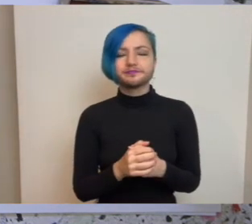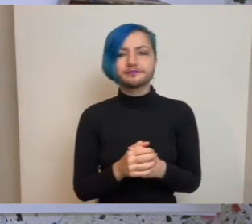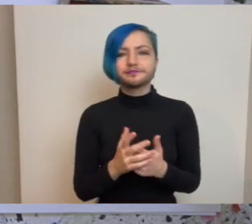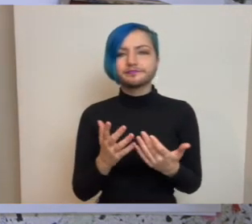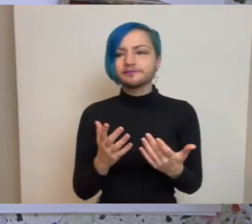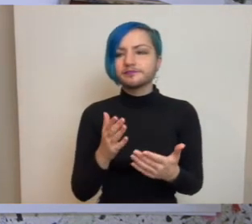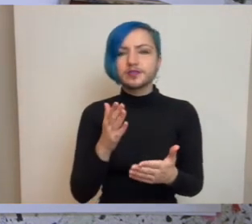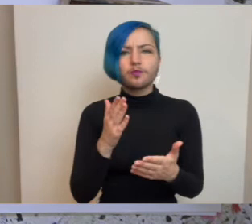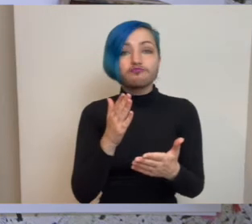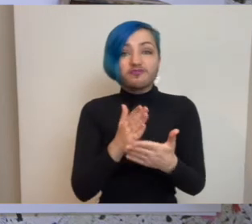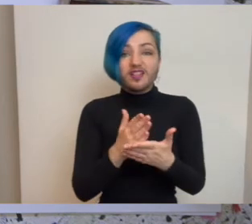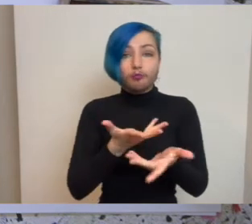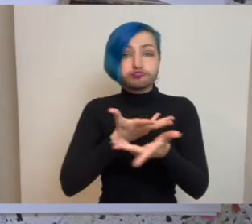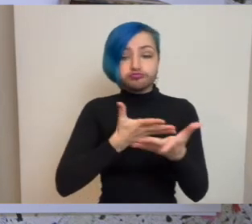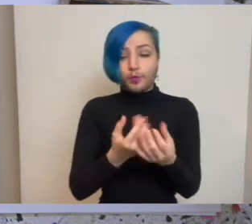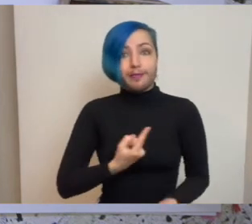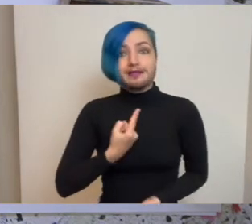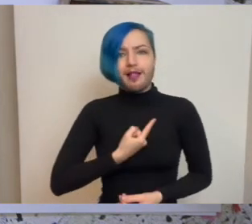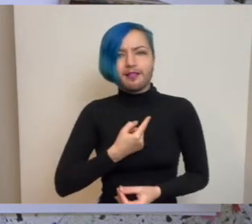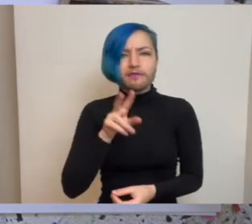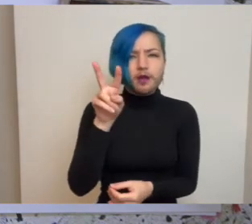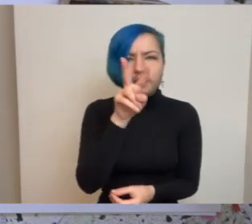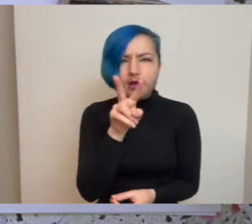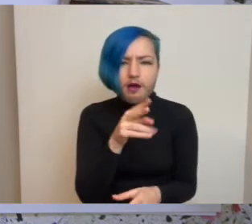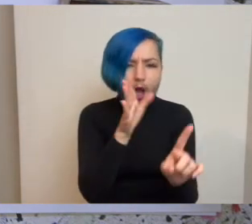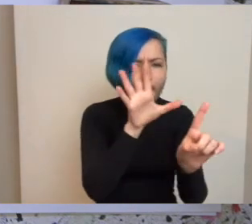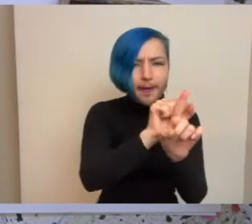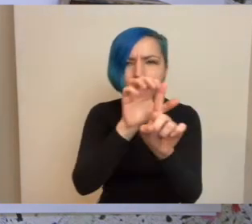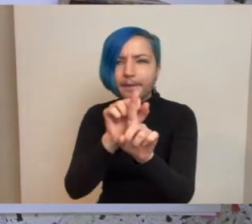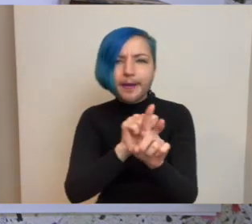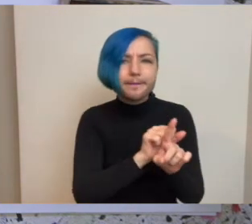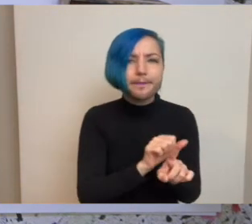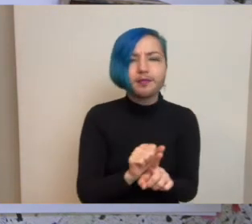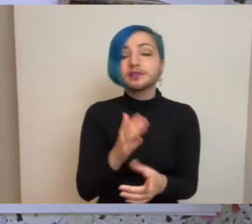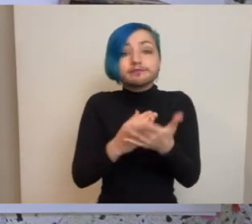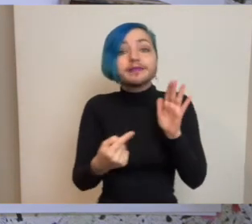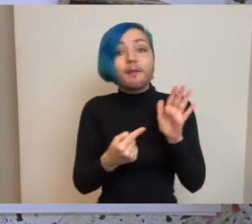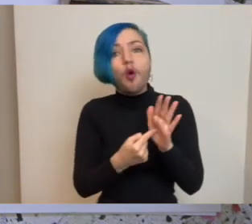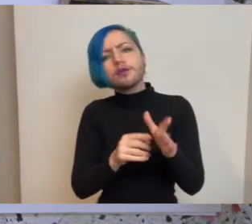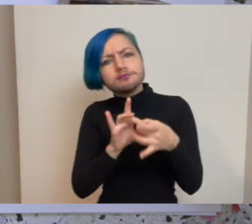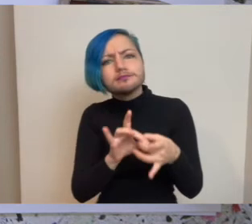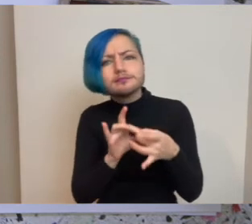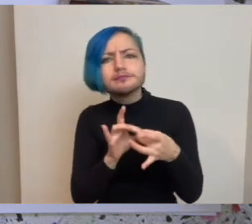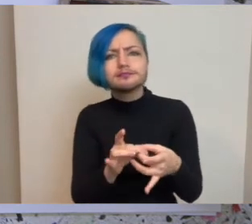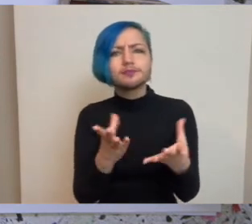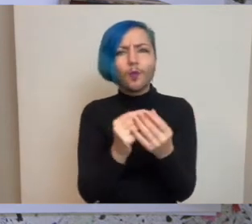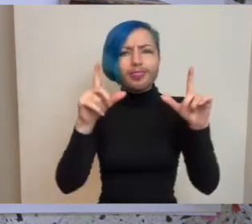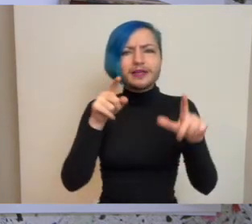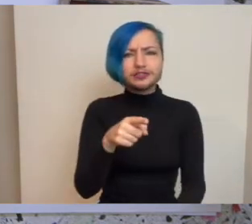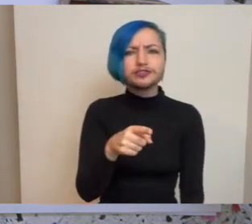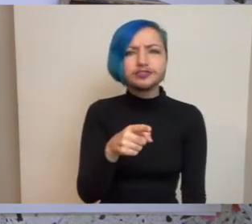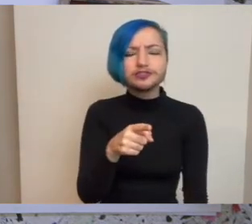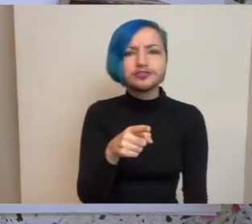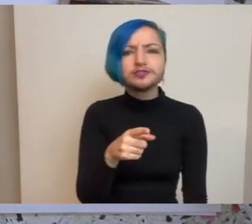have a conversation with myself. So that's really important, like really engage with the image.